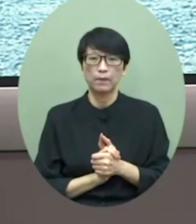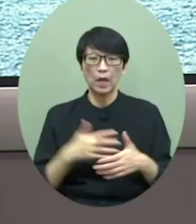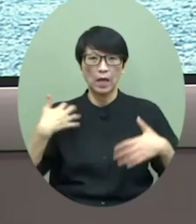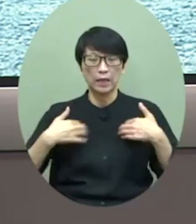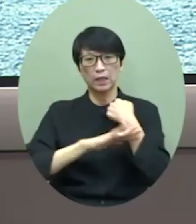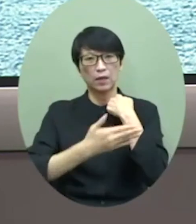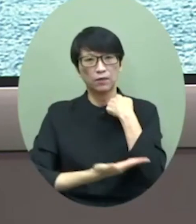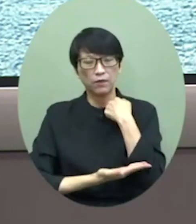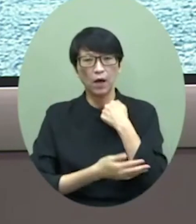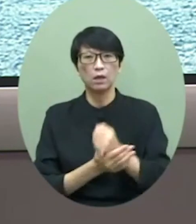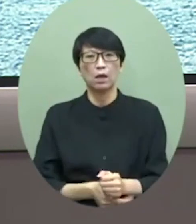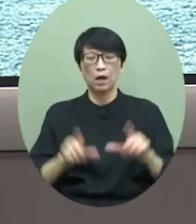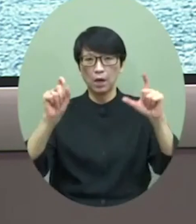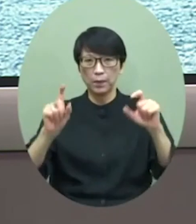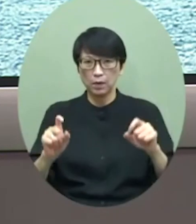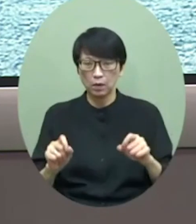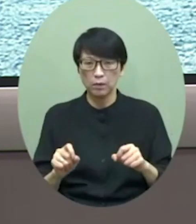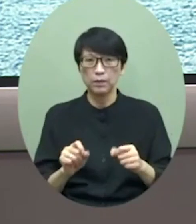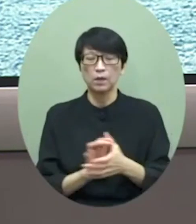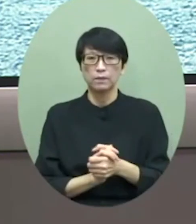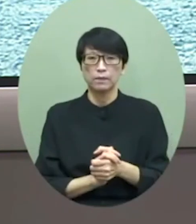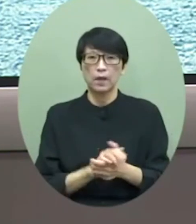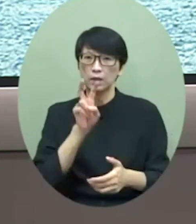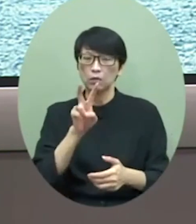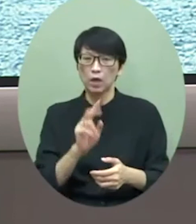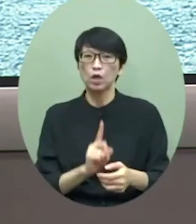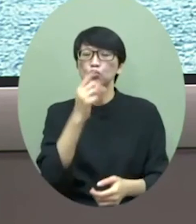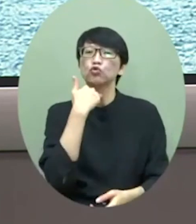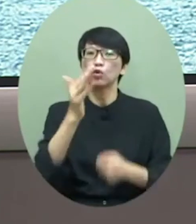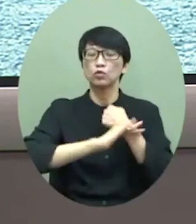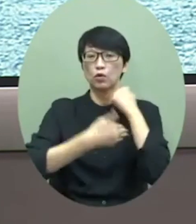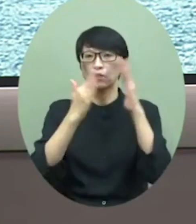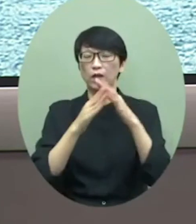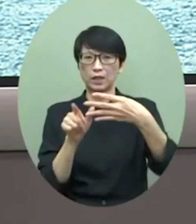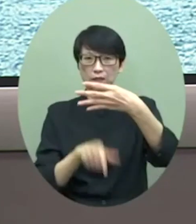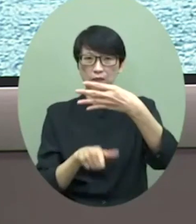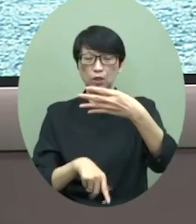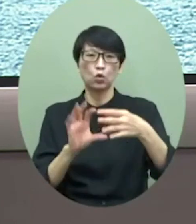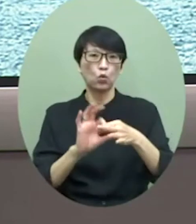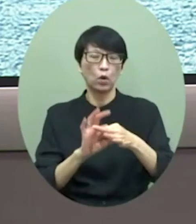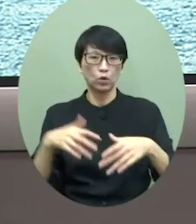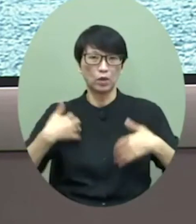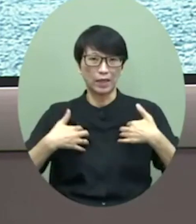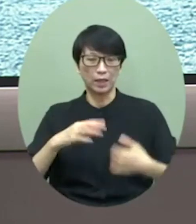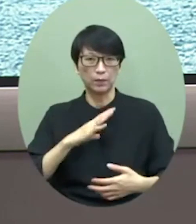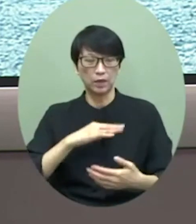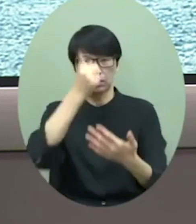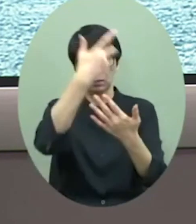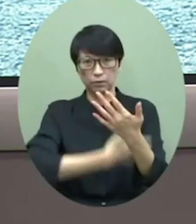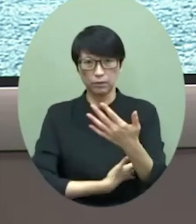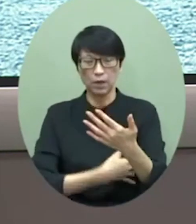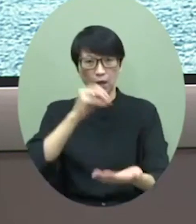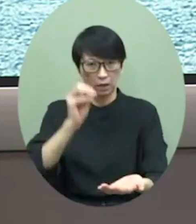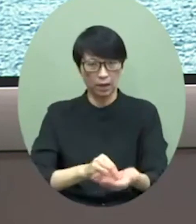invoking the wrong ordinances, which may lead to judicial legal challenge and therefore more uncertainties. It may also affect